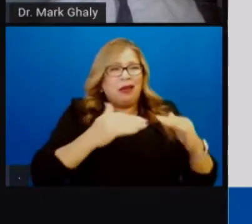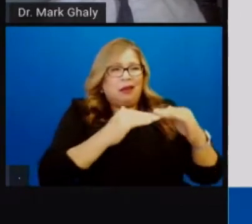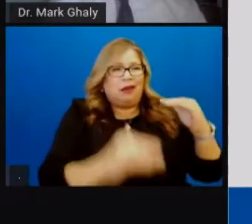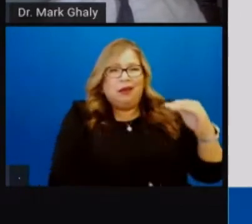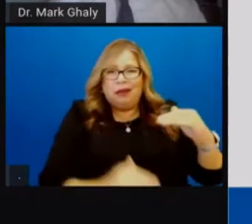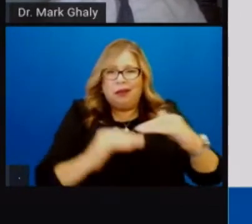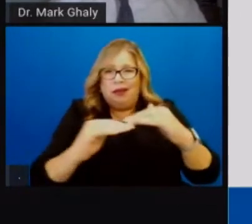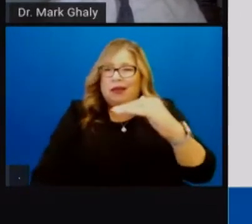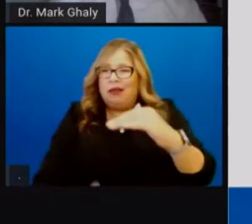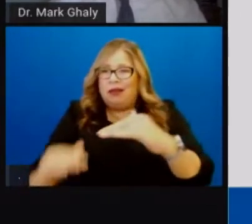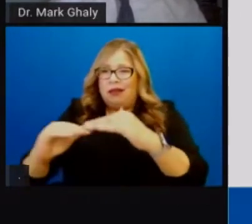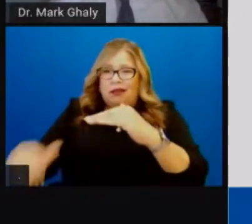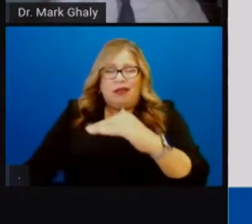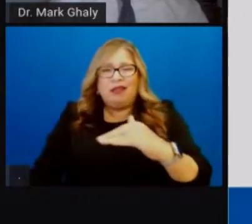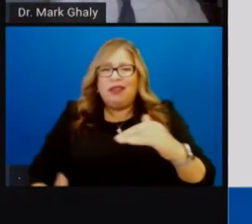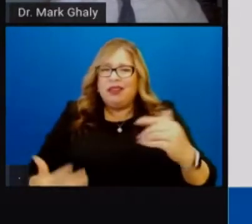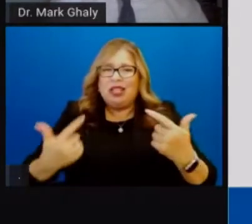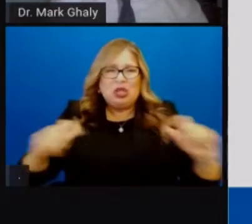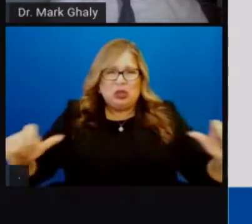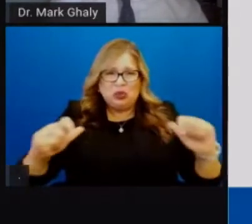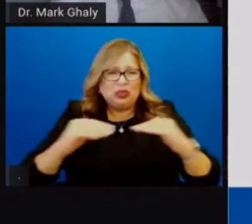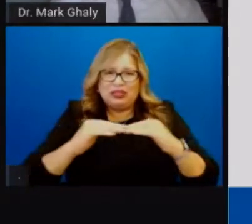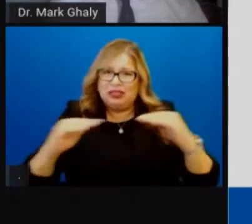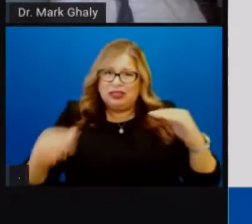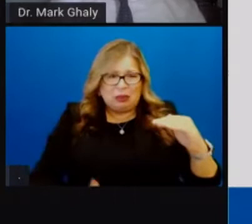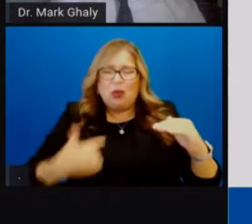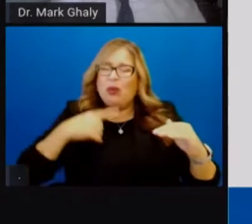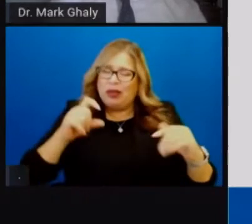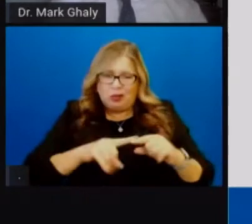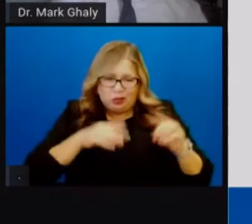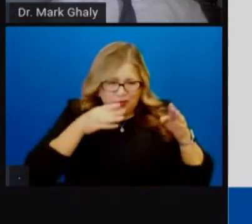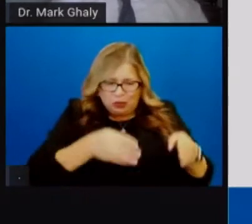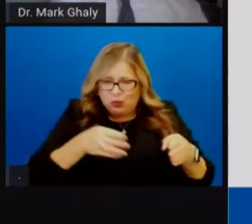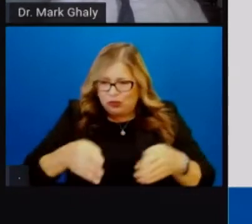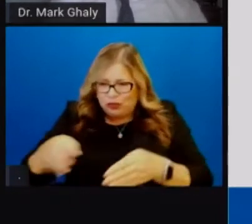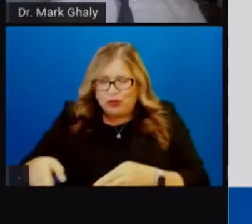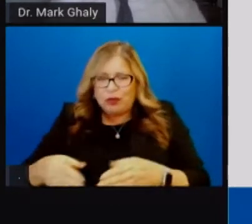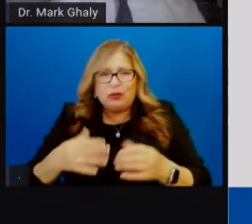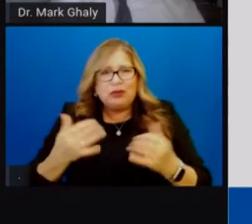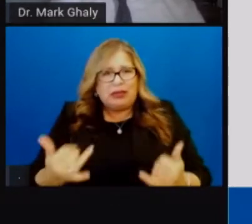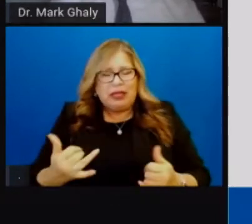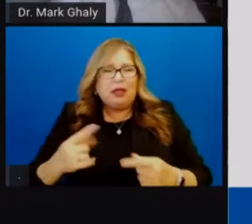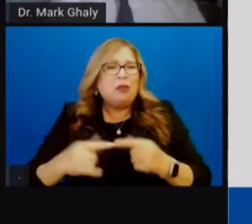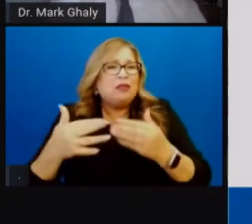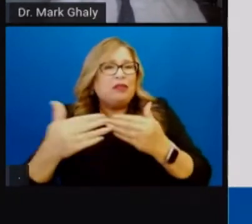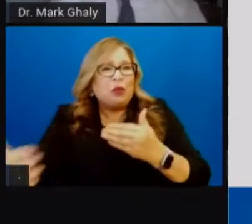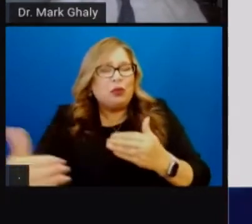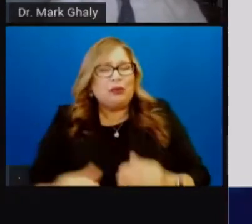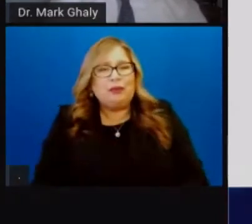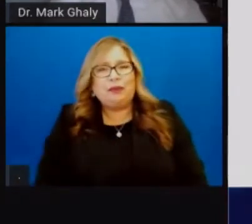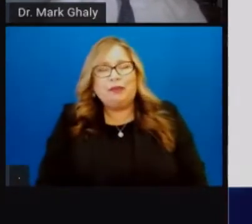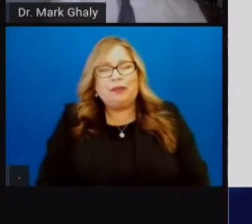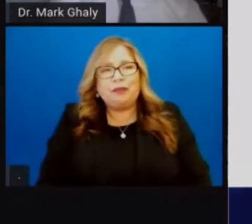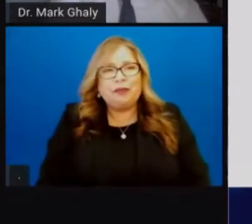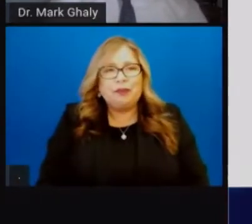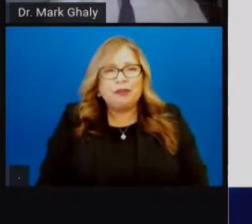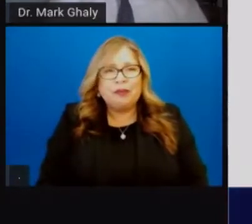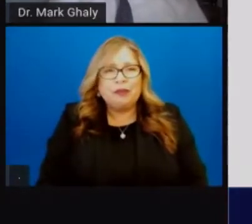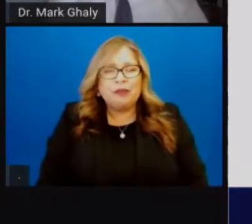through additional disparities that we want to keep our eye on today and moving forward. Next slide.